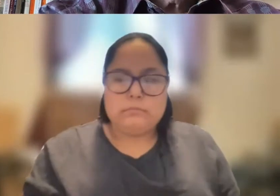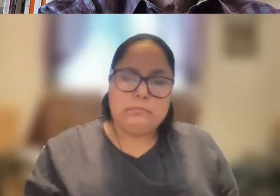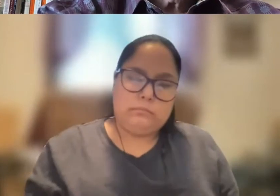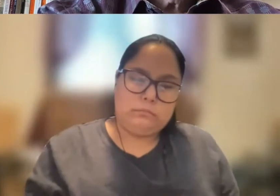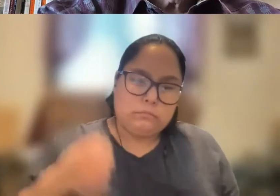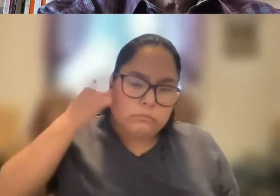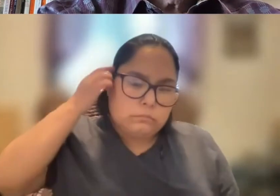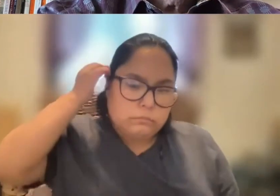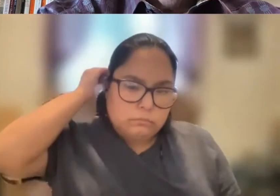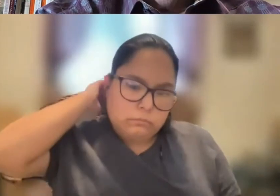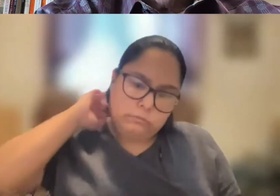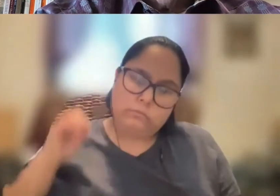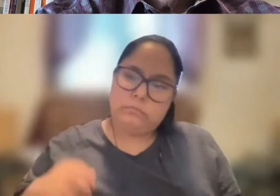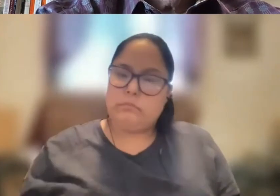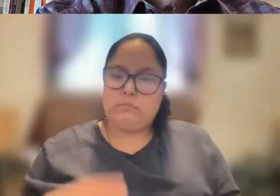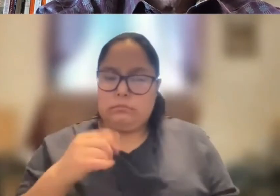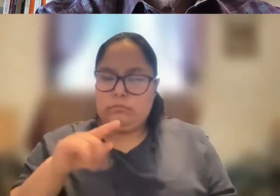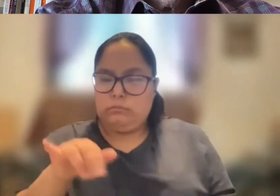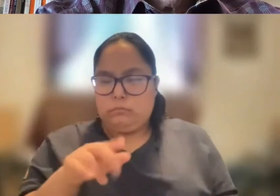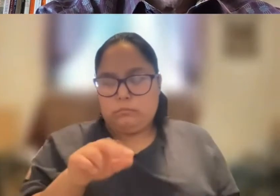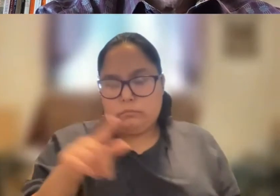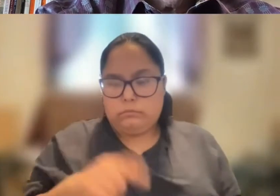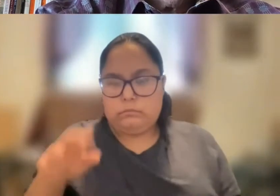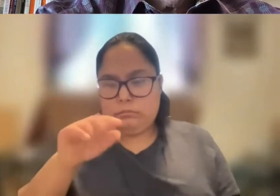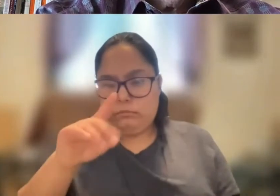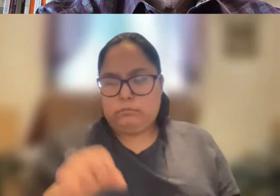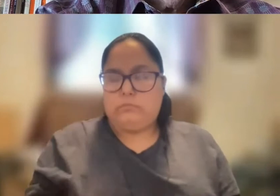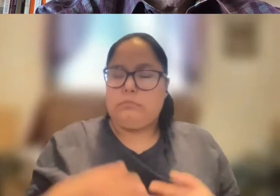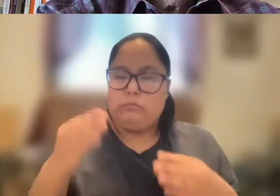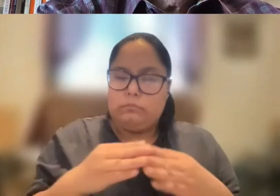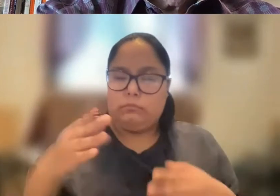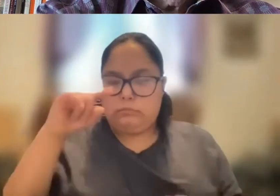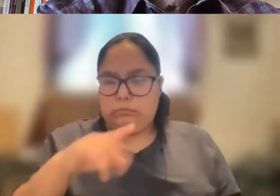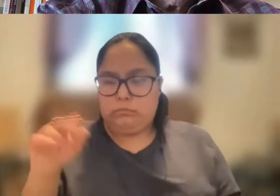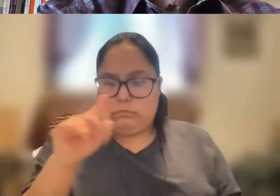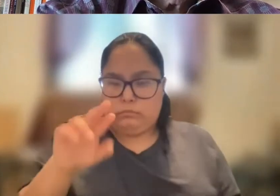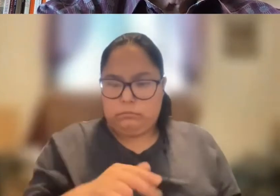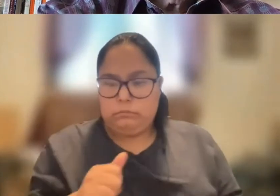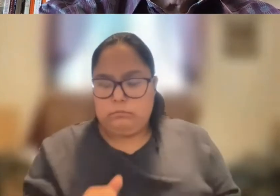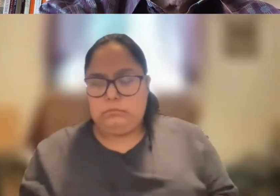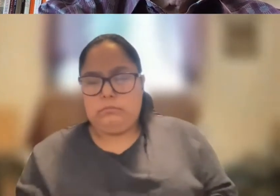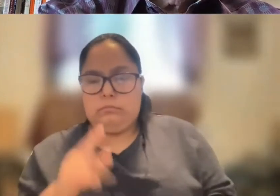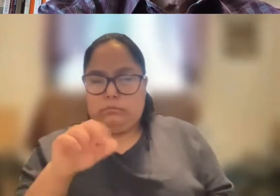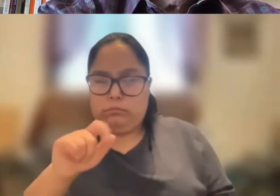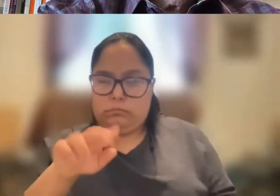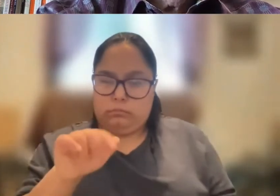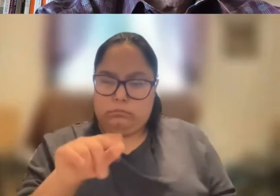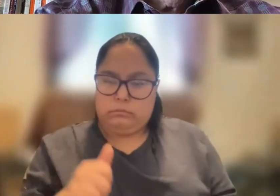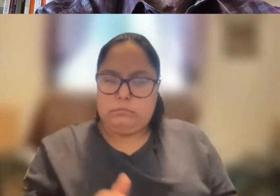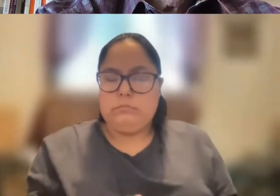New Zealand is getting pretty close as well, so is Australia. They're very akin to Canada. So